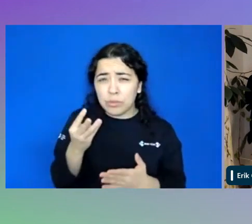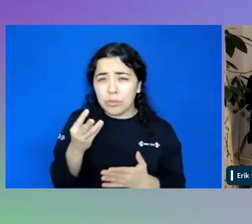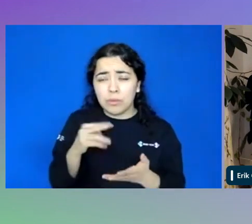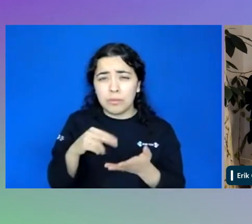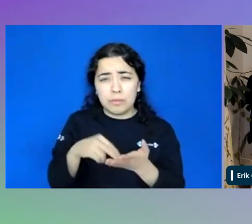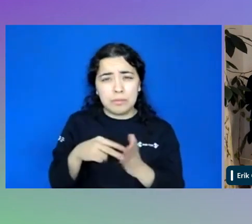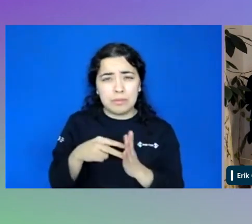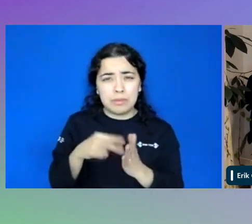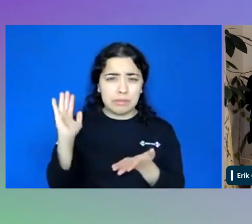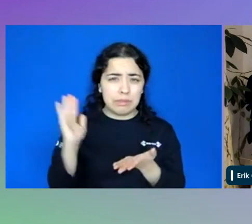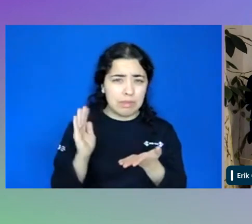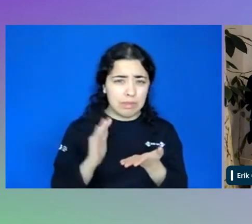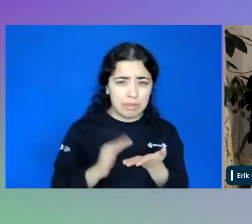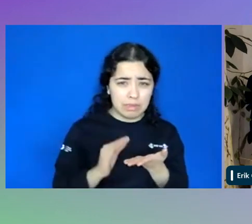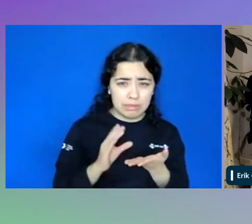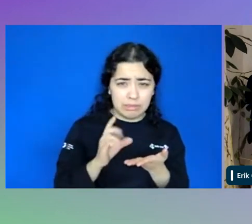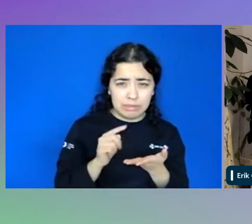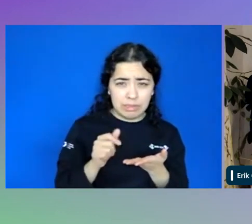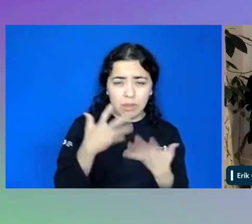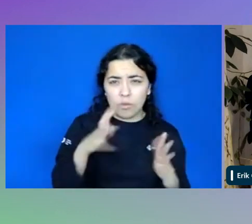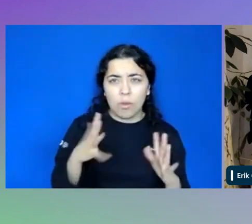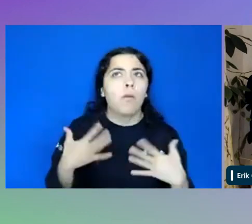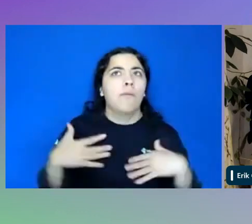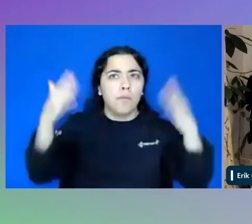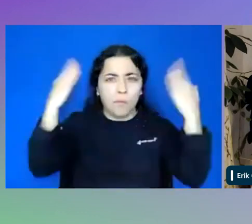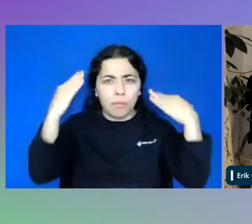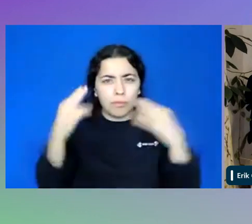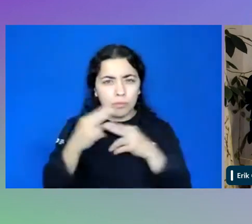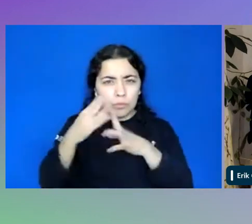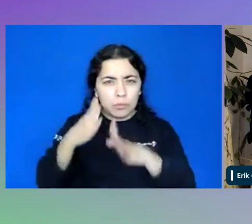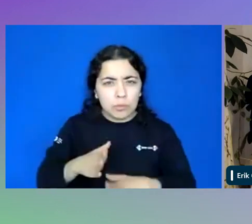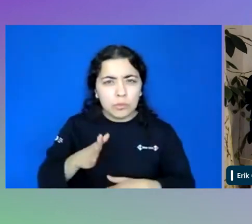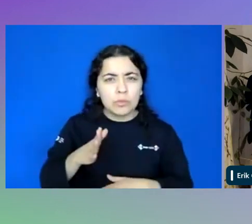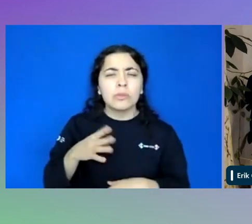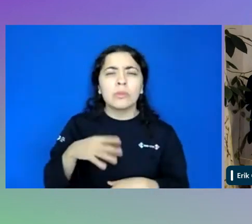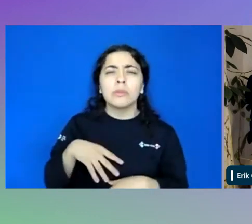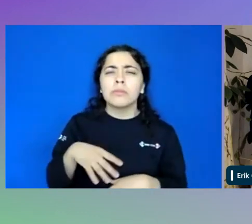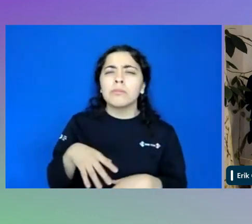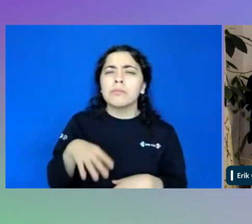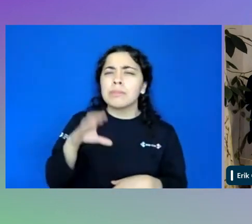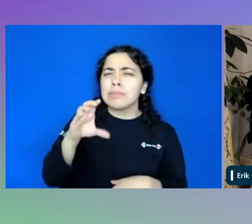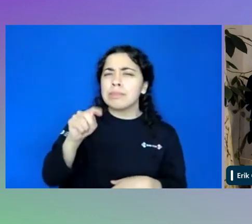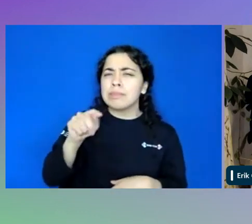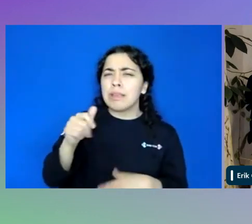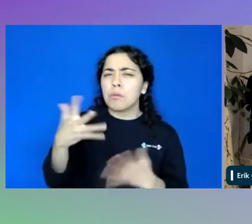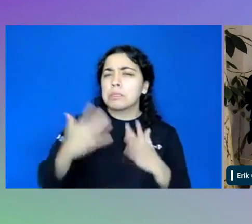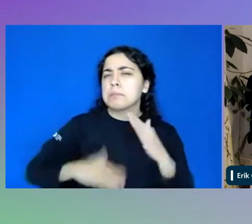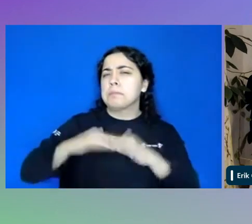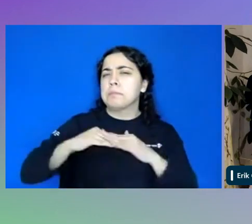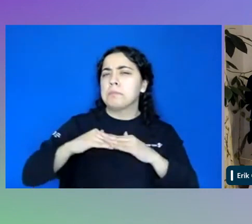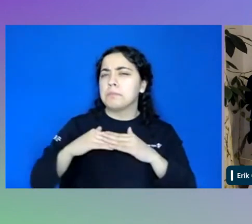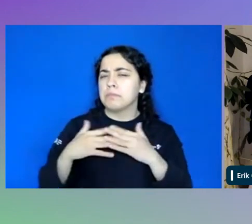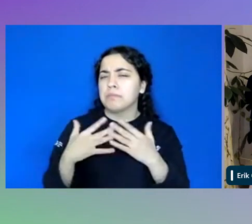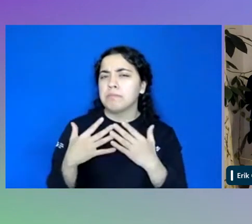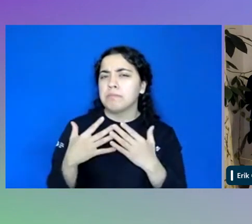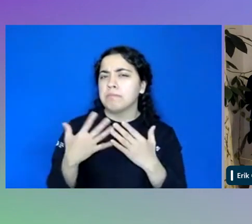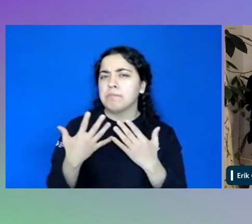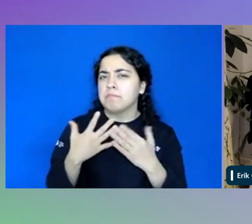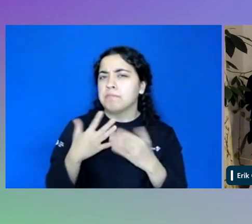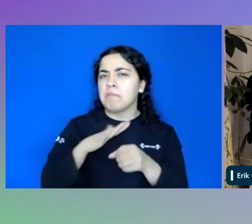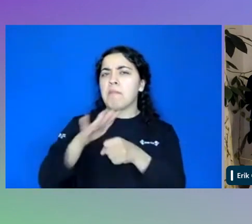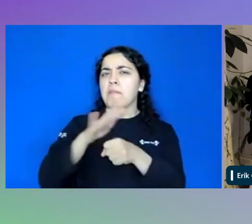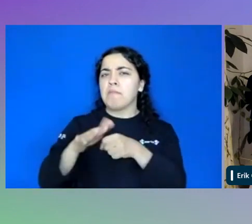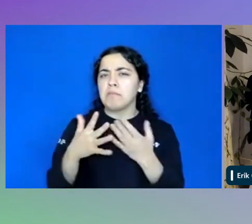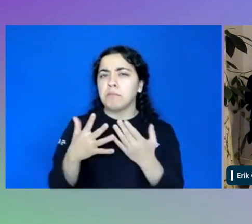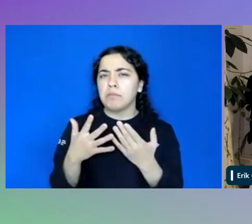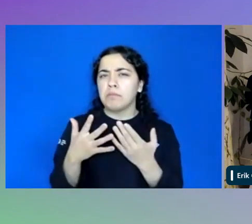down so you don't overwhelm the user? How many CTAs is too much, too many? I